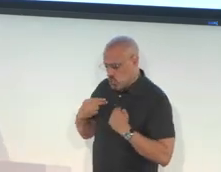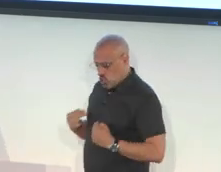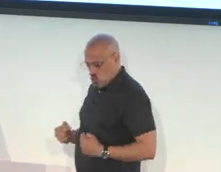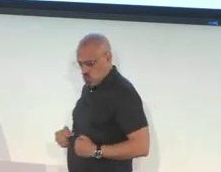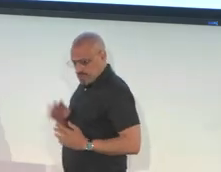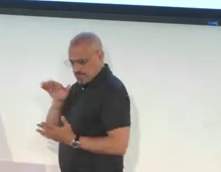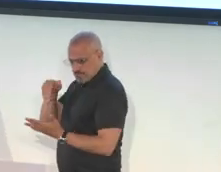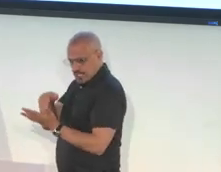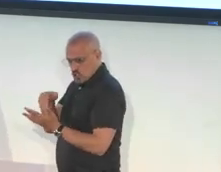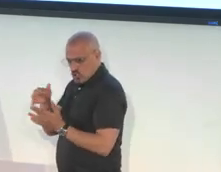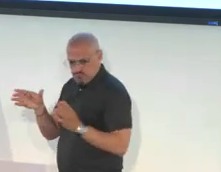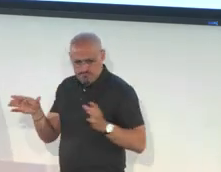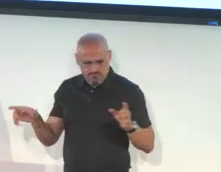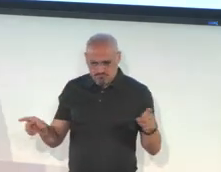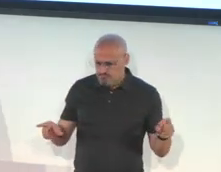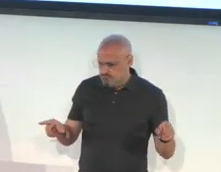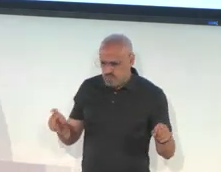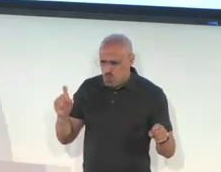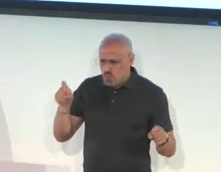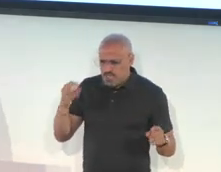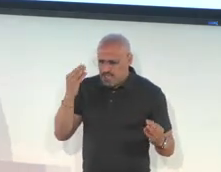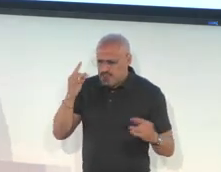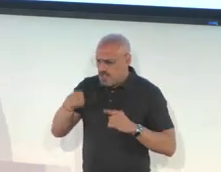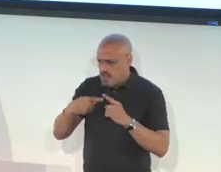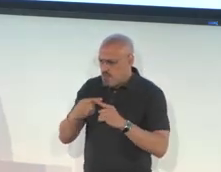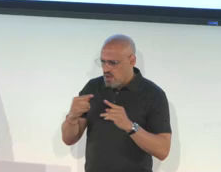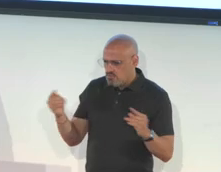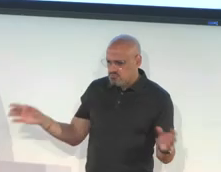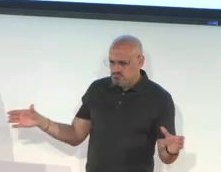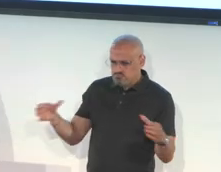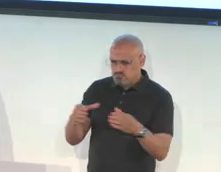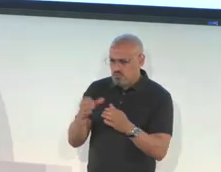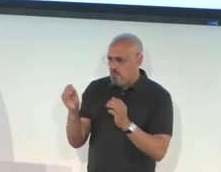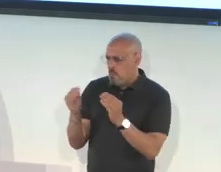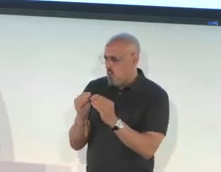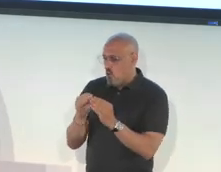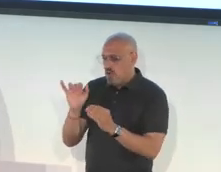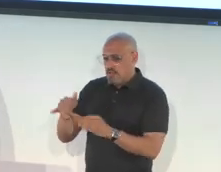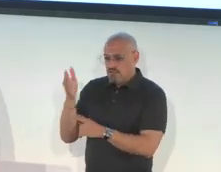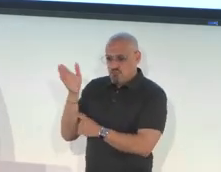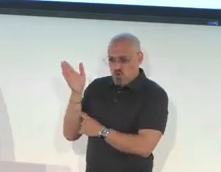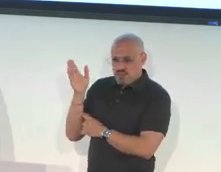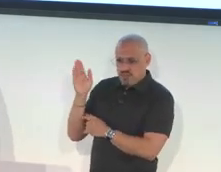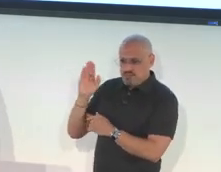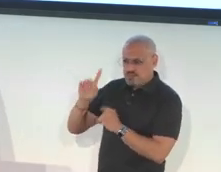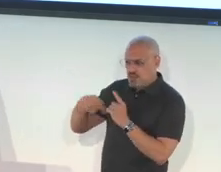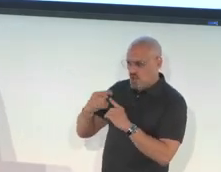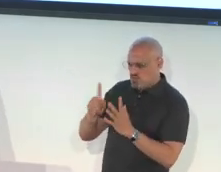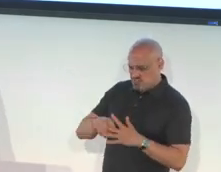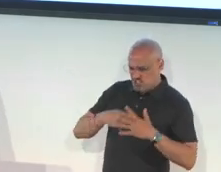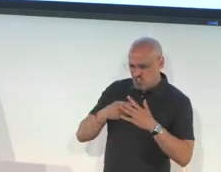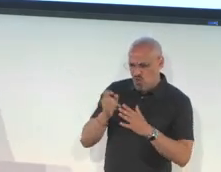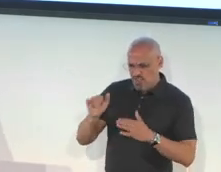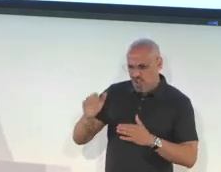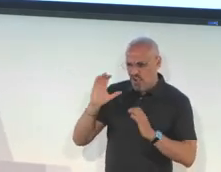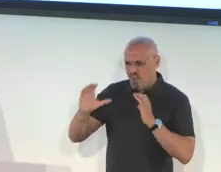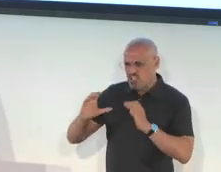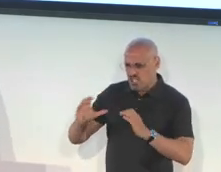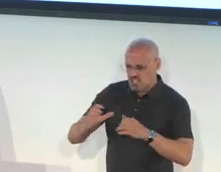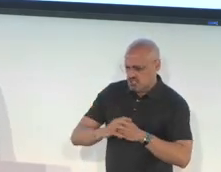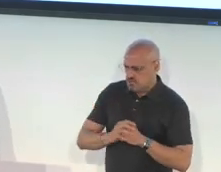one, is to go, we need to think about that a lot more. And this whole presentation is around starting that